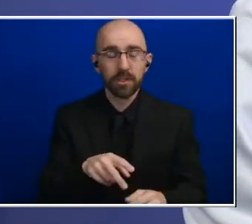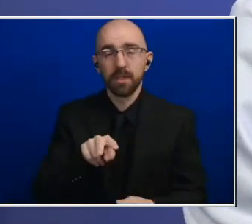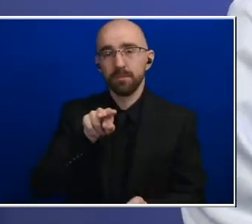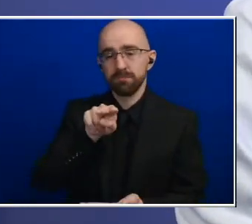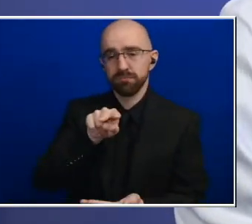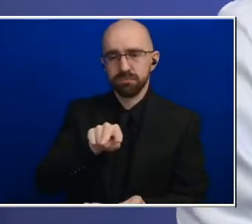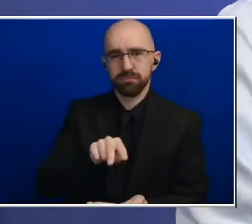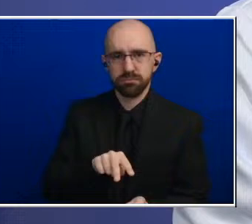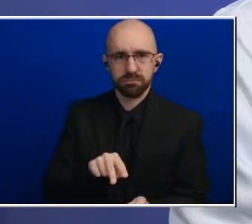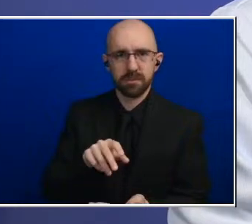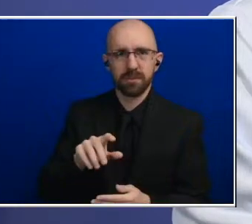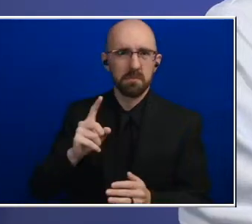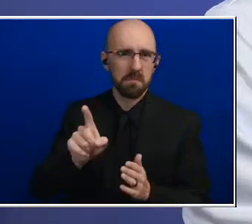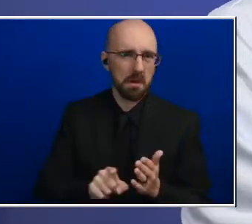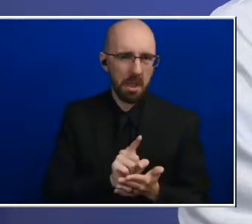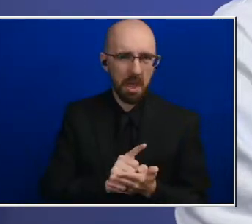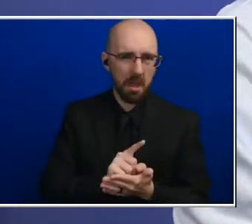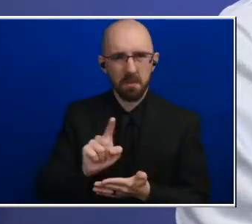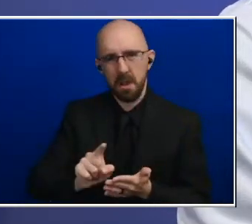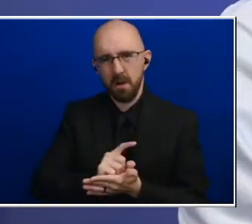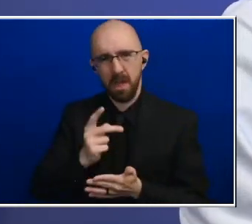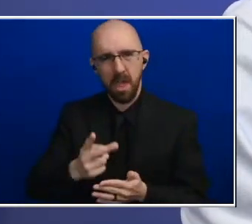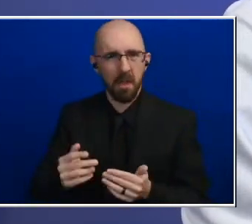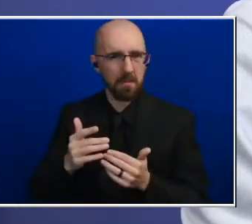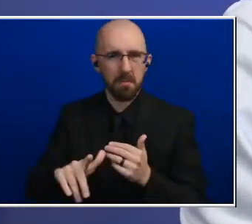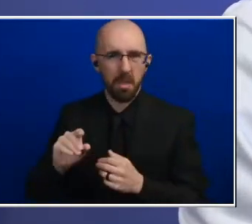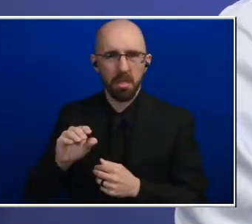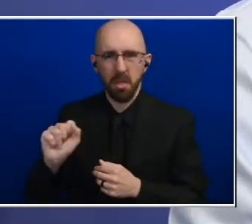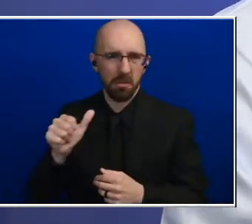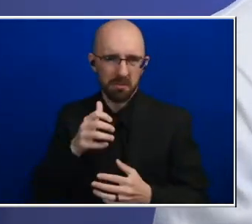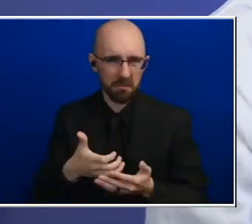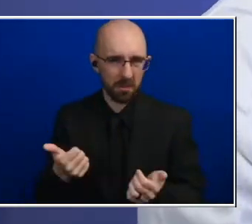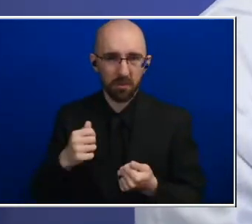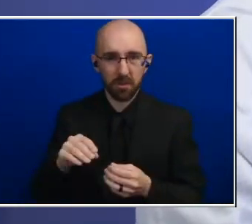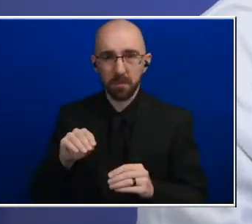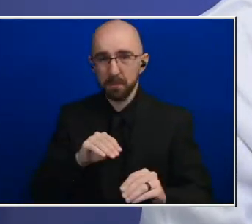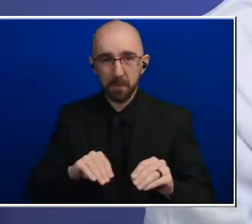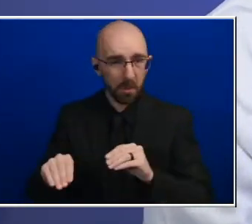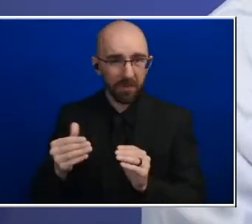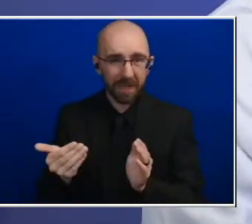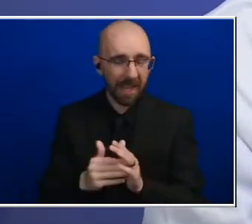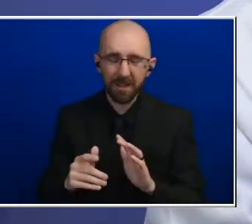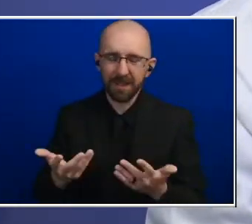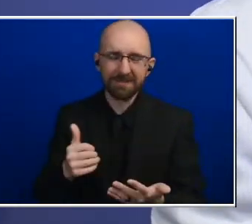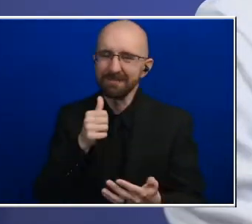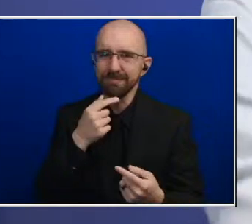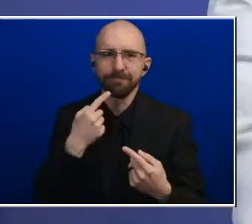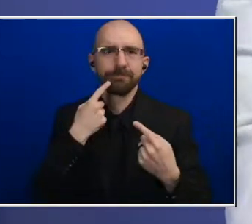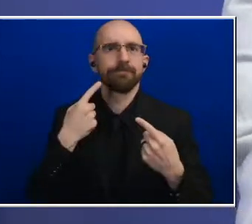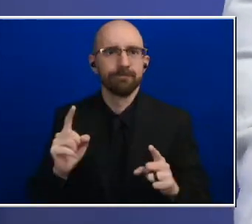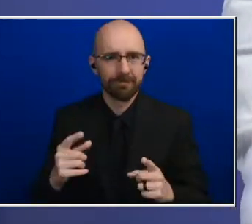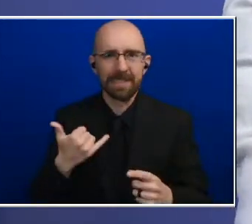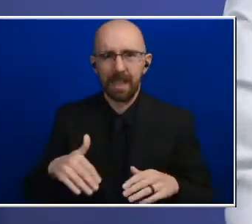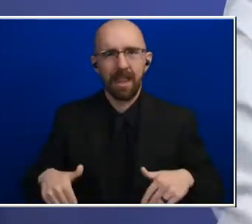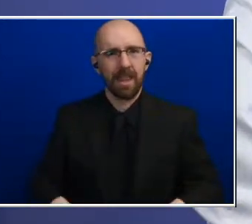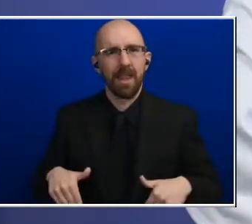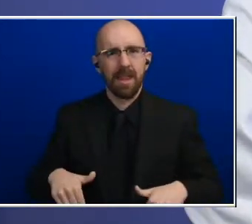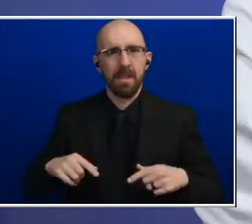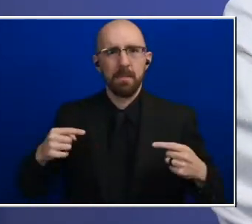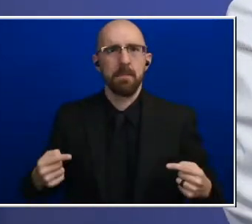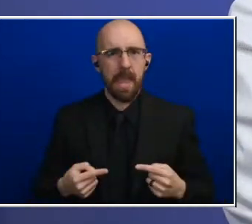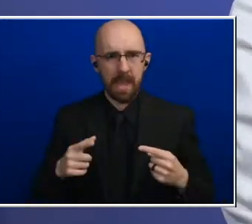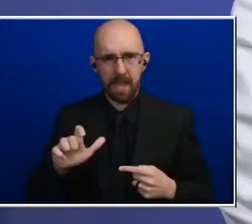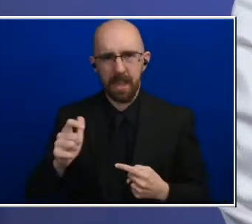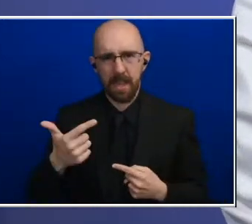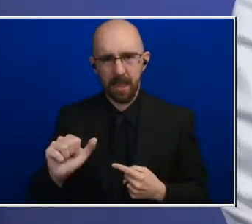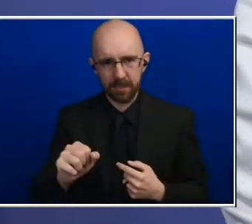half. Very little blood loss, and we tried to mobilize again, but it really wasn't working. Still had a lot of leg pain. If you go back to the scan,